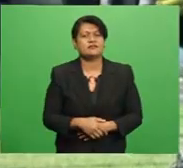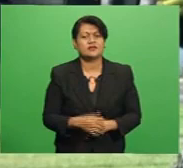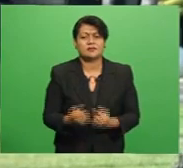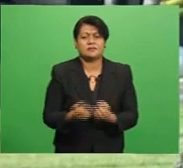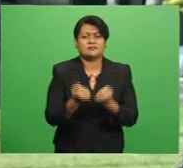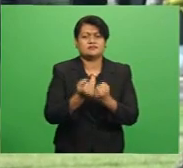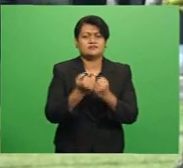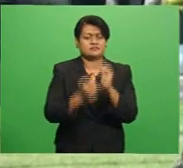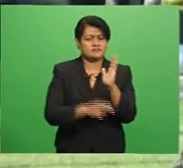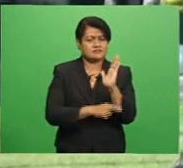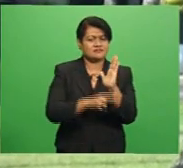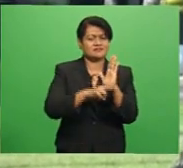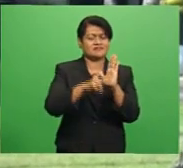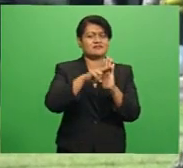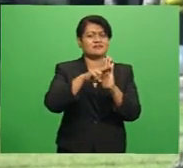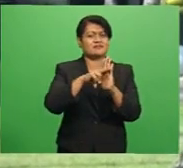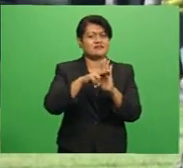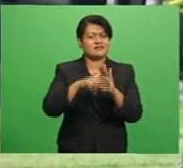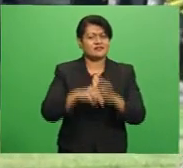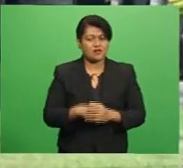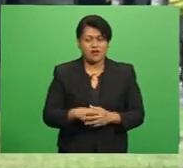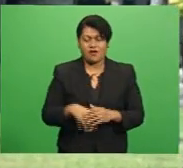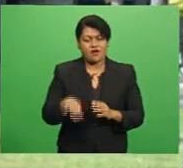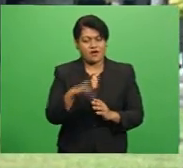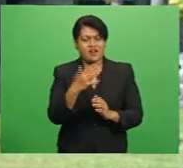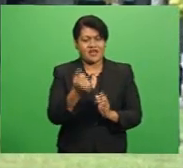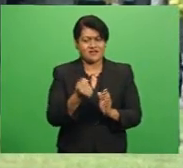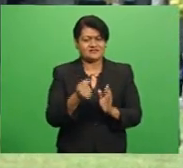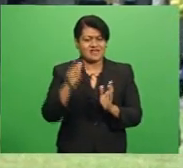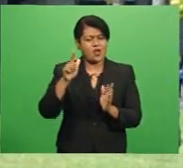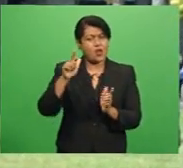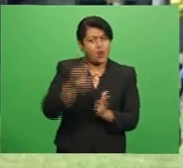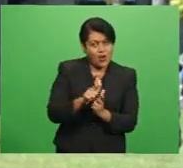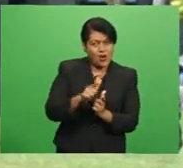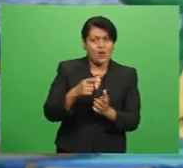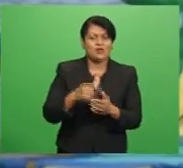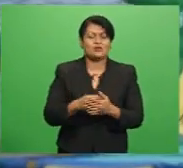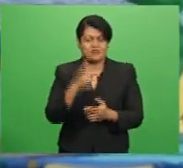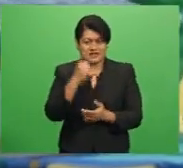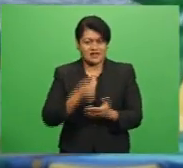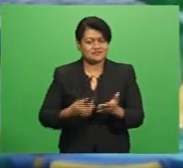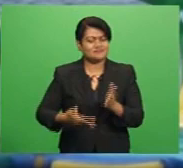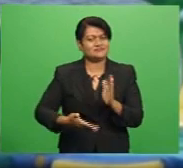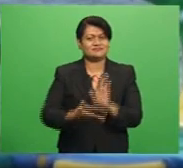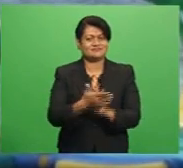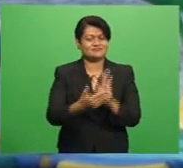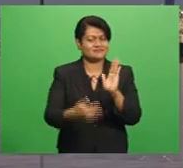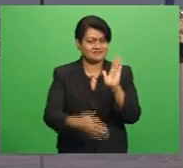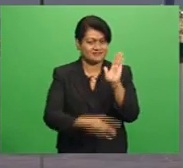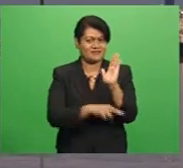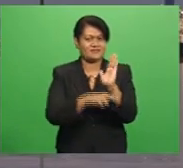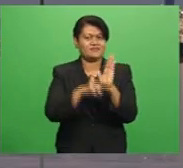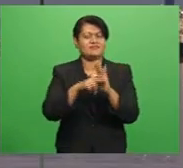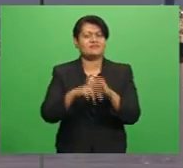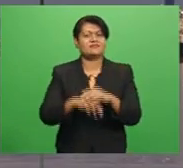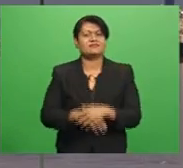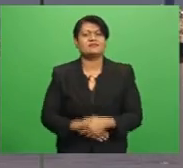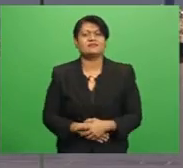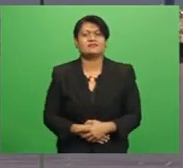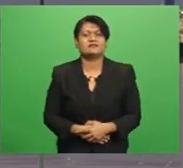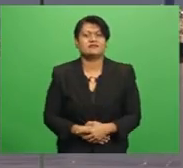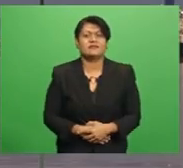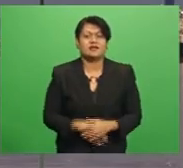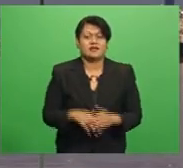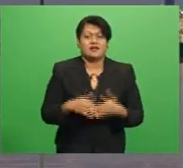of an influx and are still all running on reduced capacity. Kurai Tandulala, FBC News. And